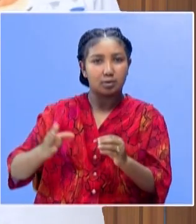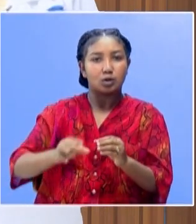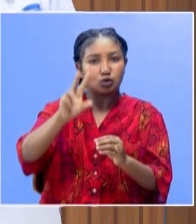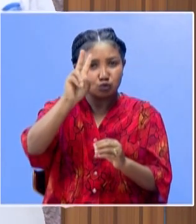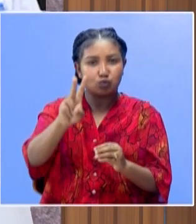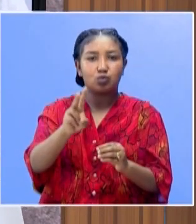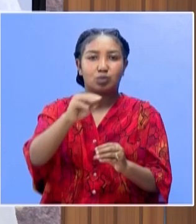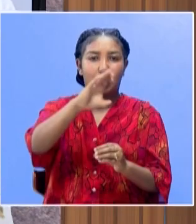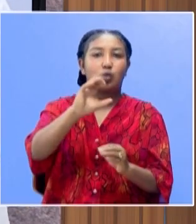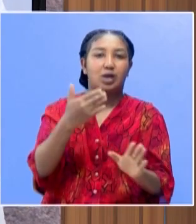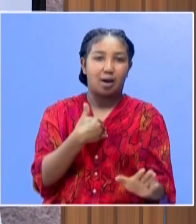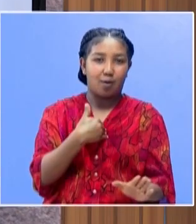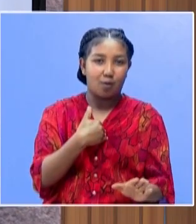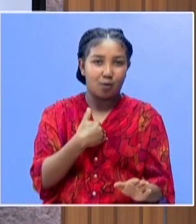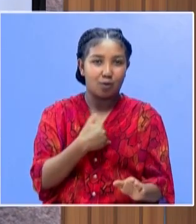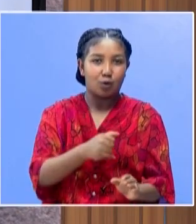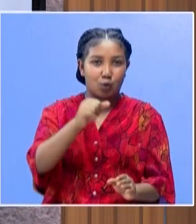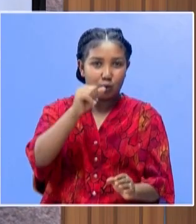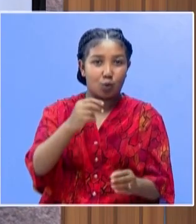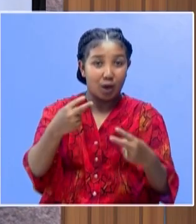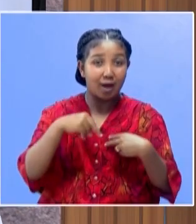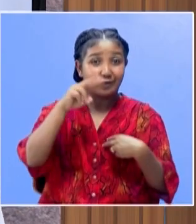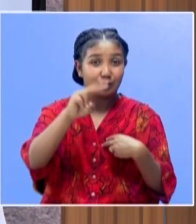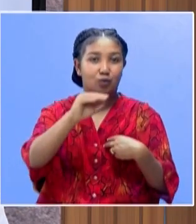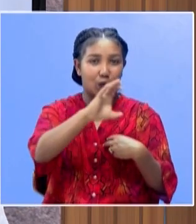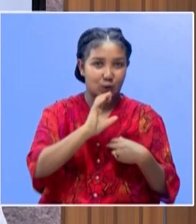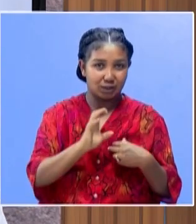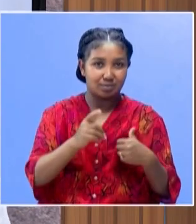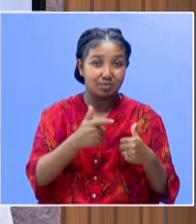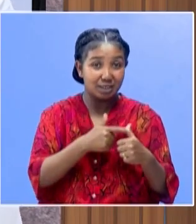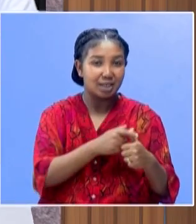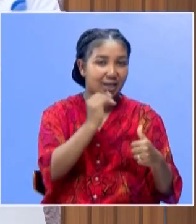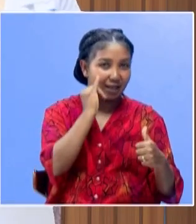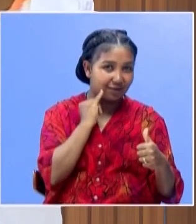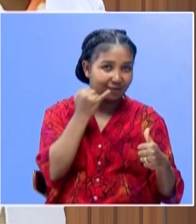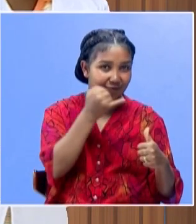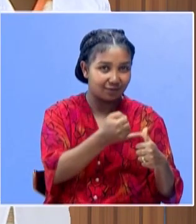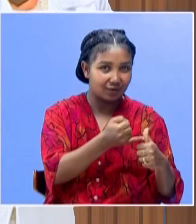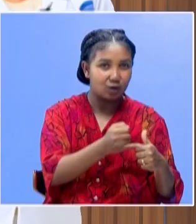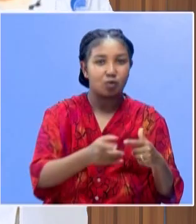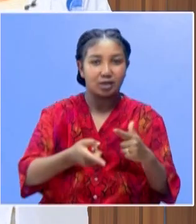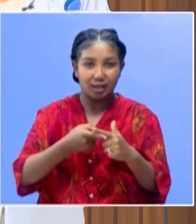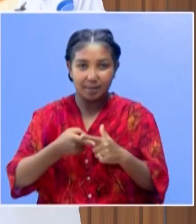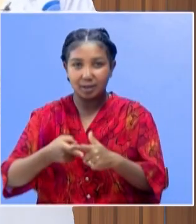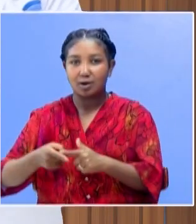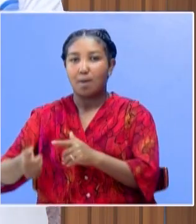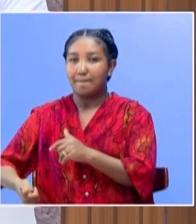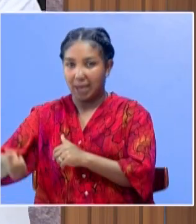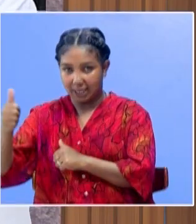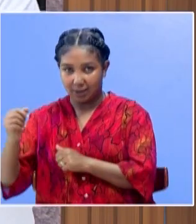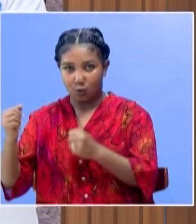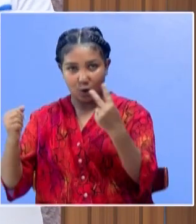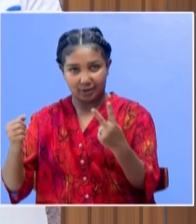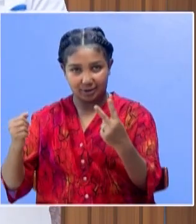many clauses? Very good. We have two clauses. If clause and